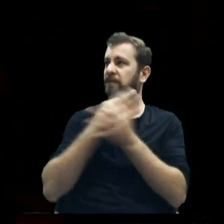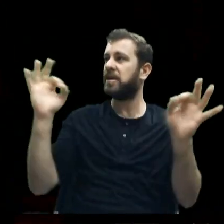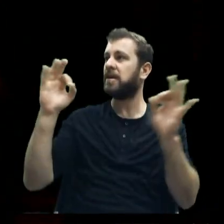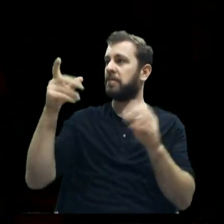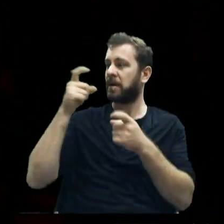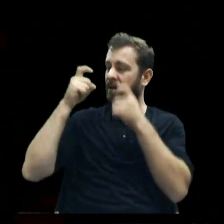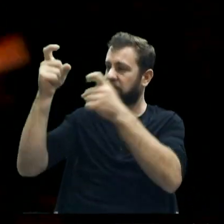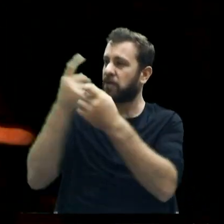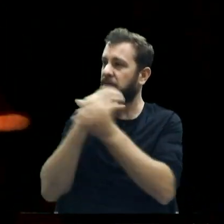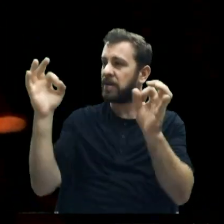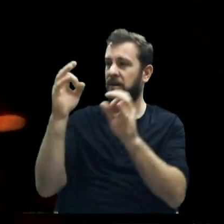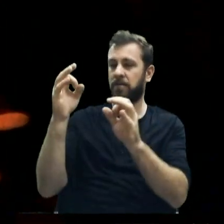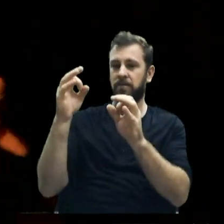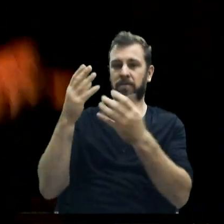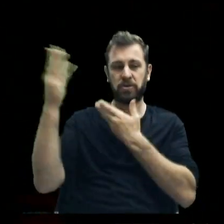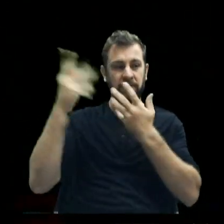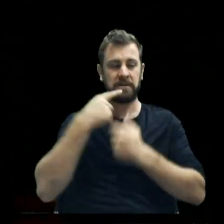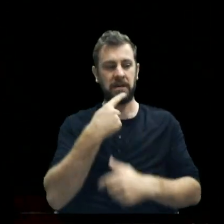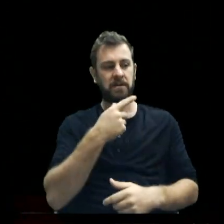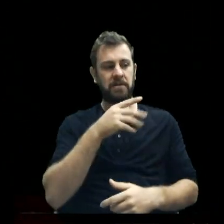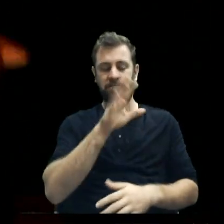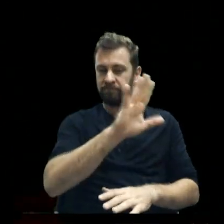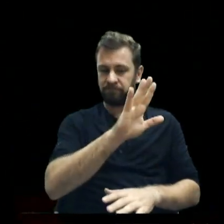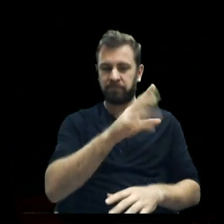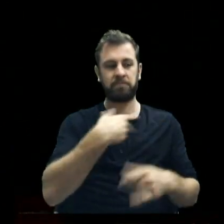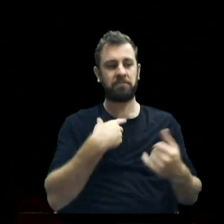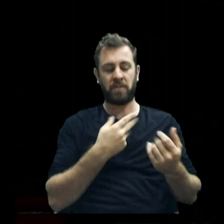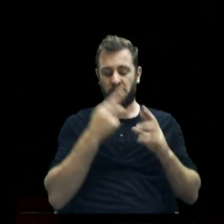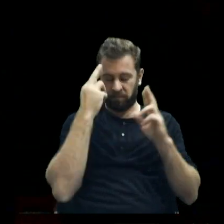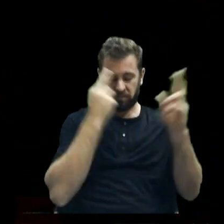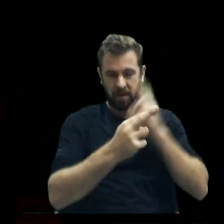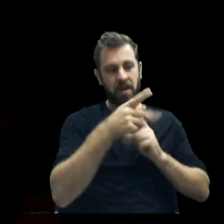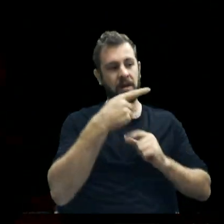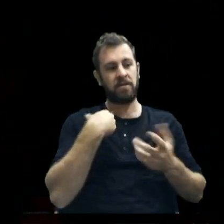says, Habib, with all due respect, up until now,